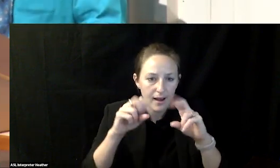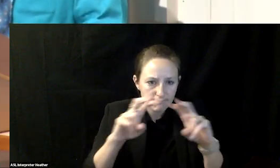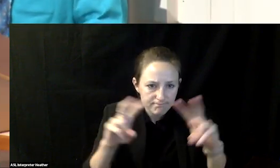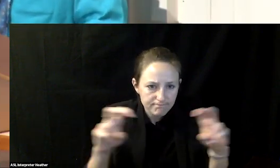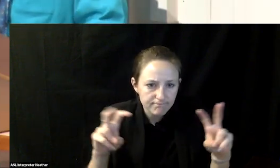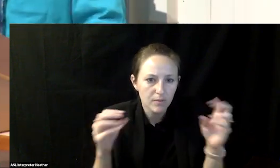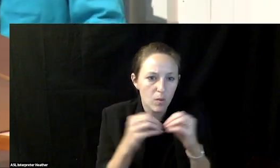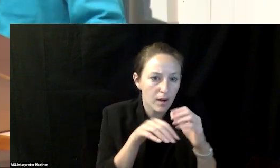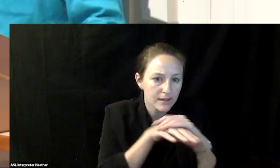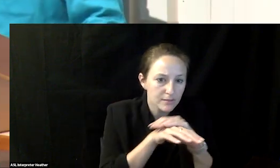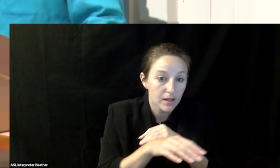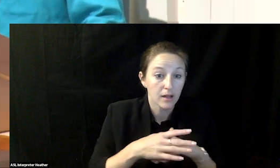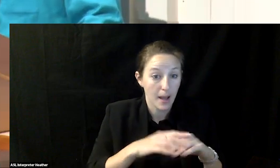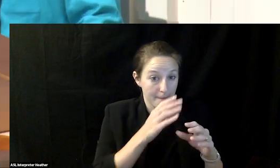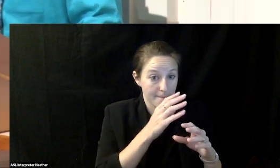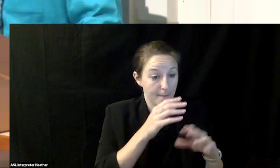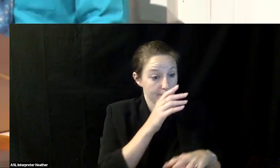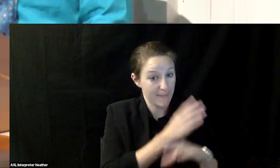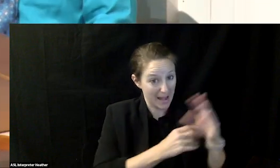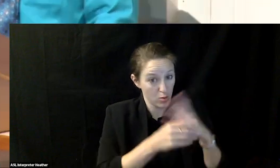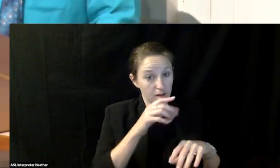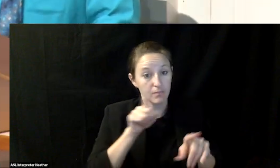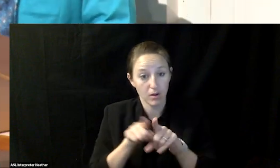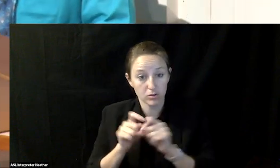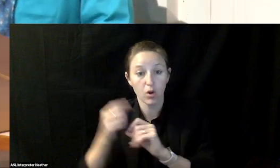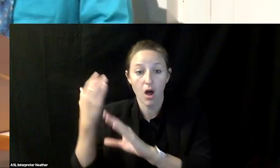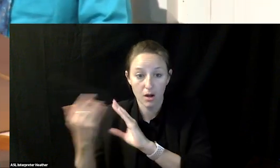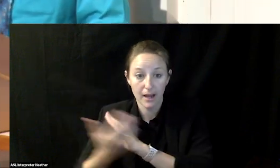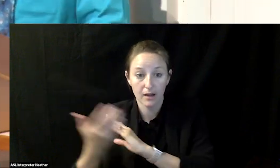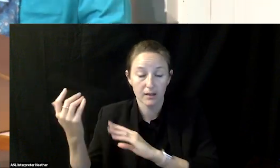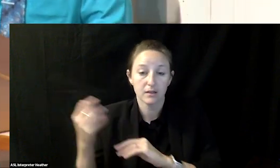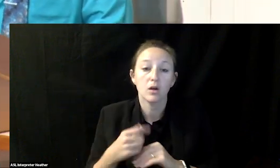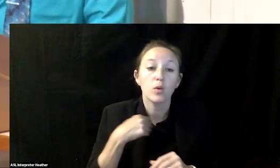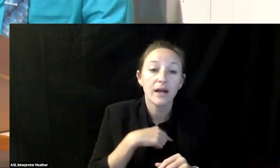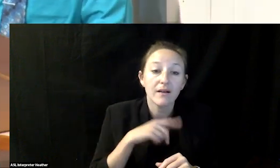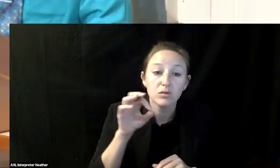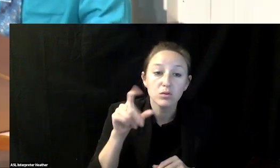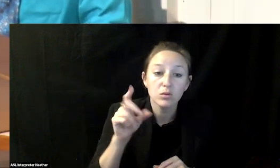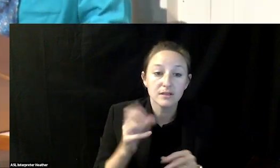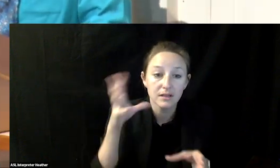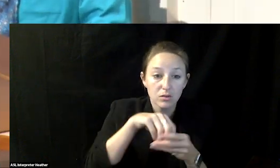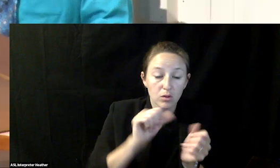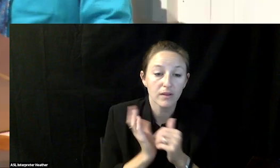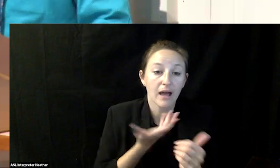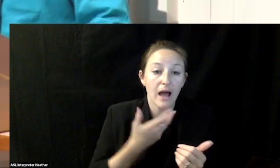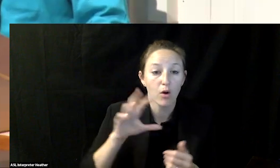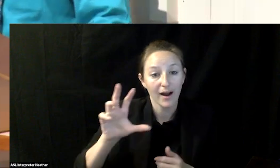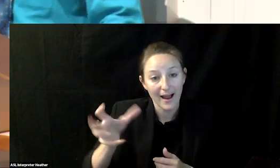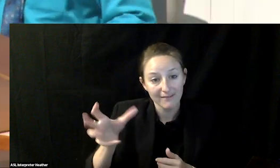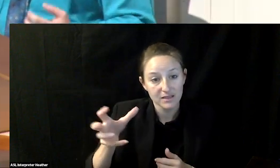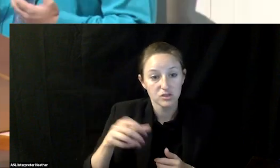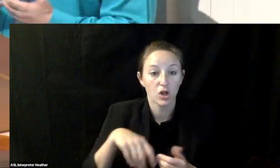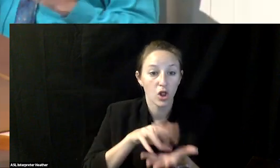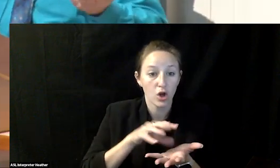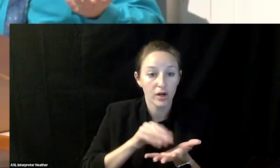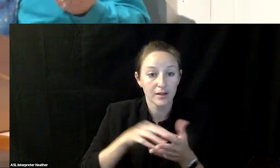both manually and automatically. We have tools that integrate with our learning management system, Canvas, newly available to